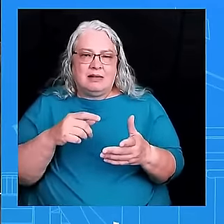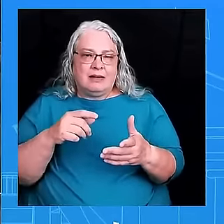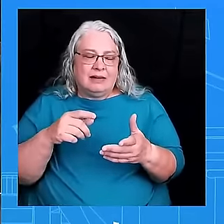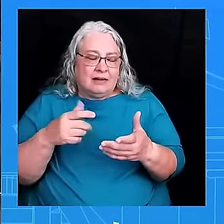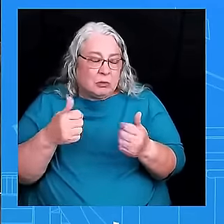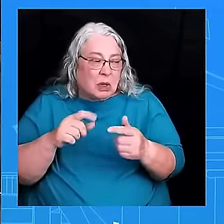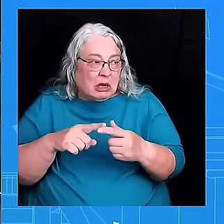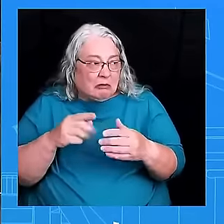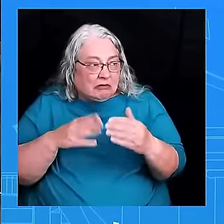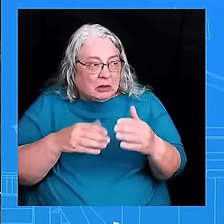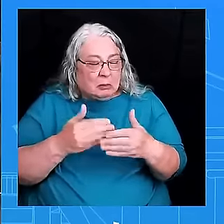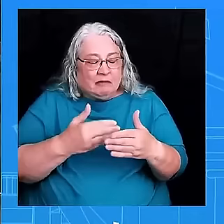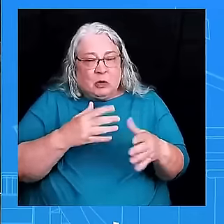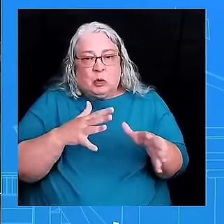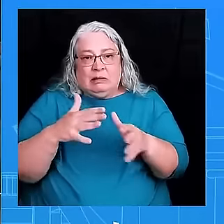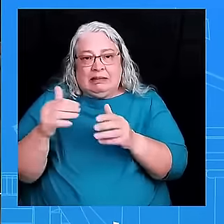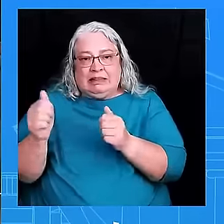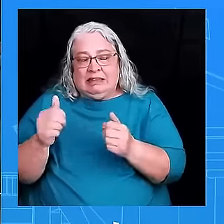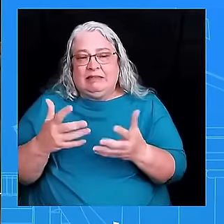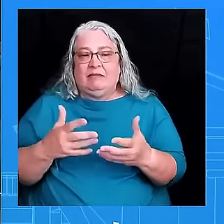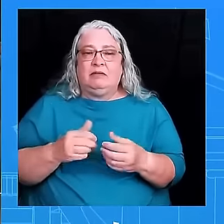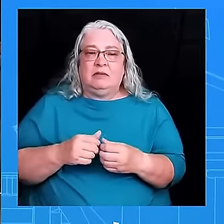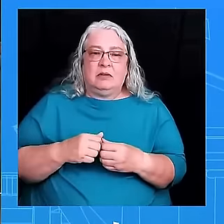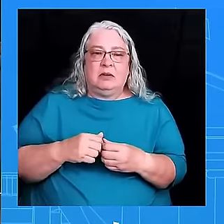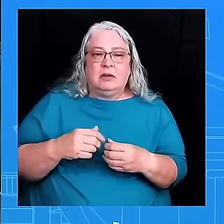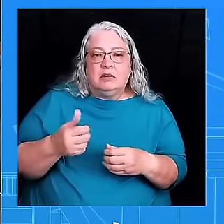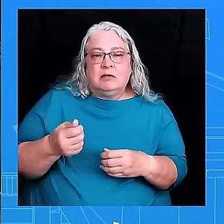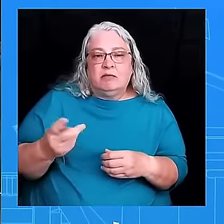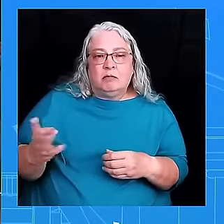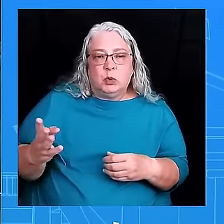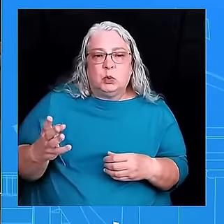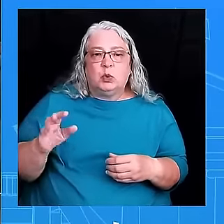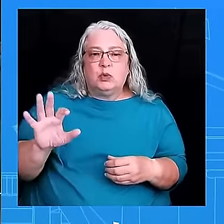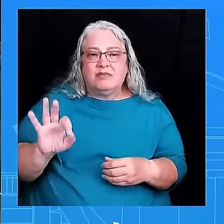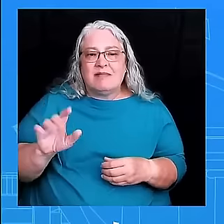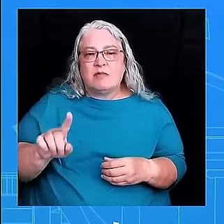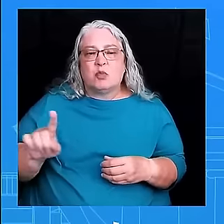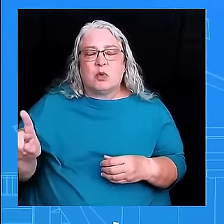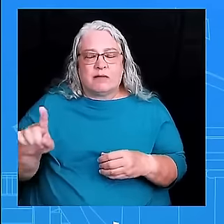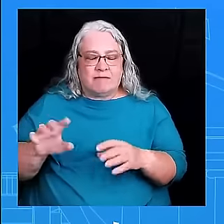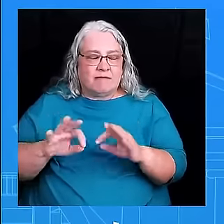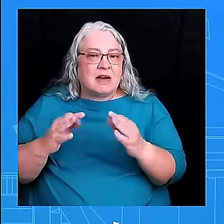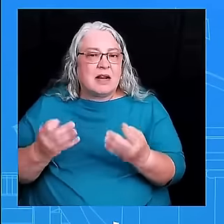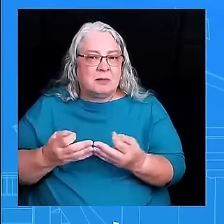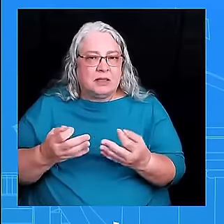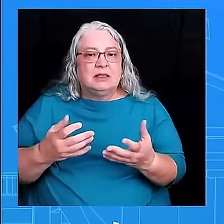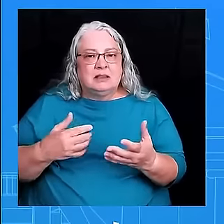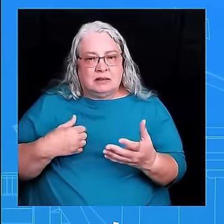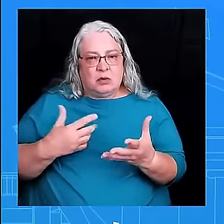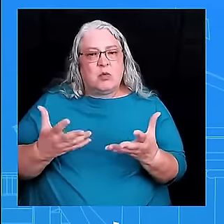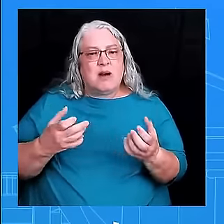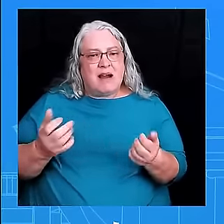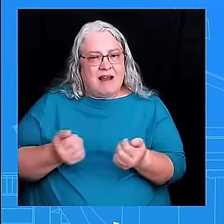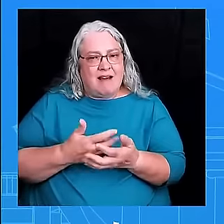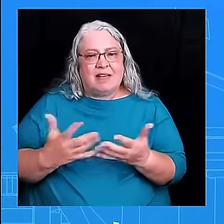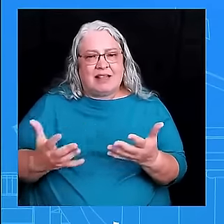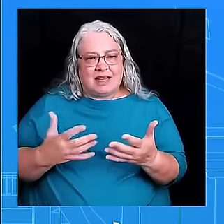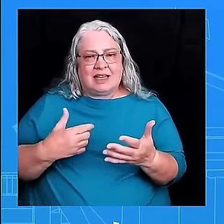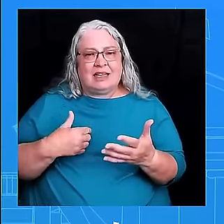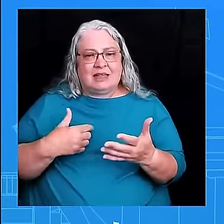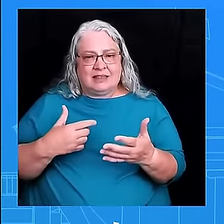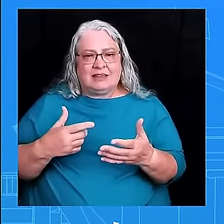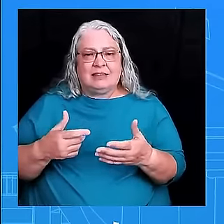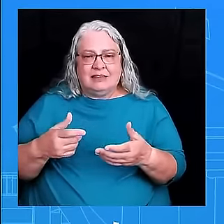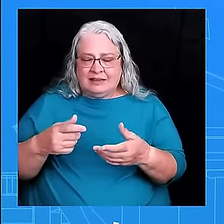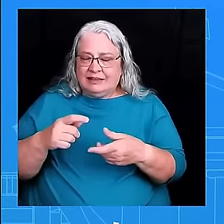who wanted to see this kind of come to a fuller process? This is basically what